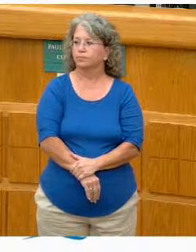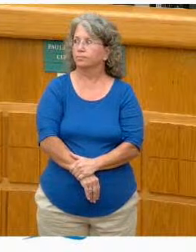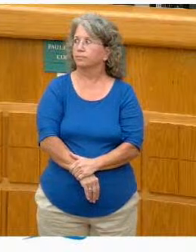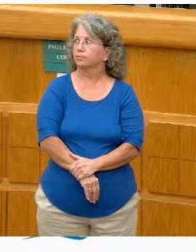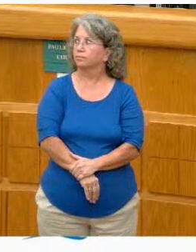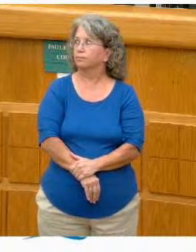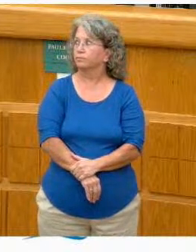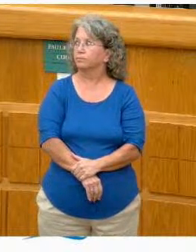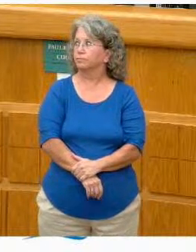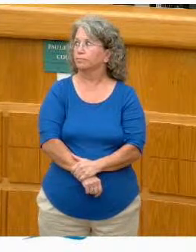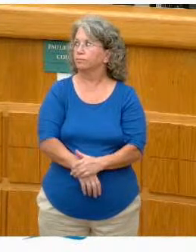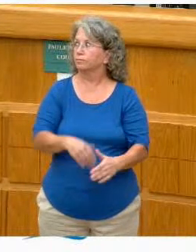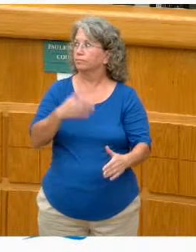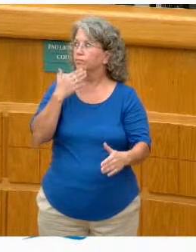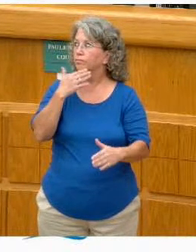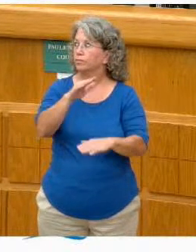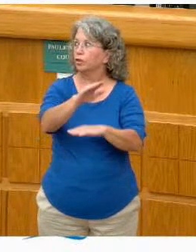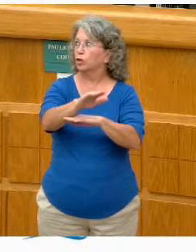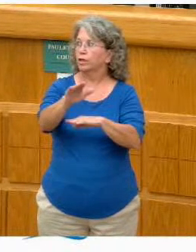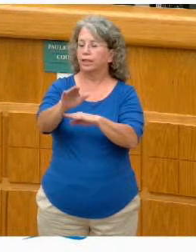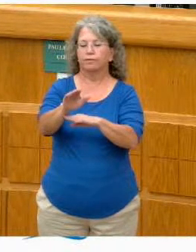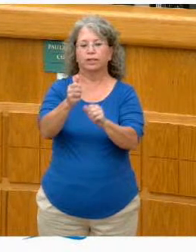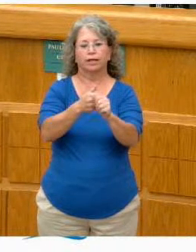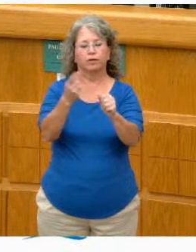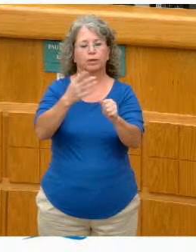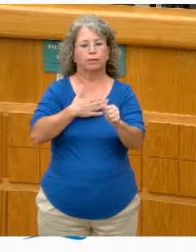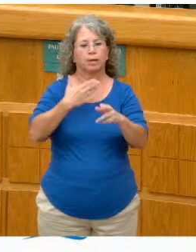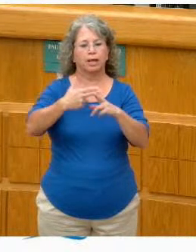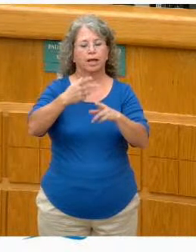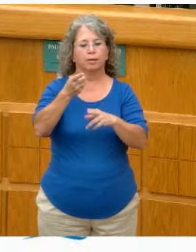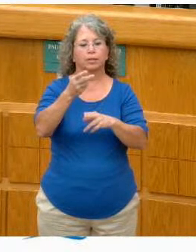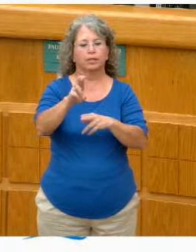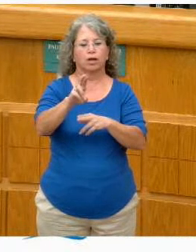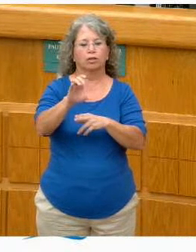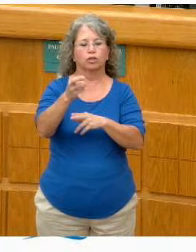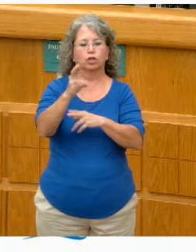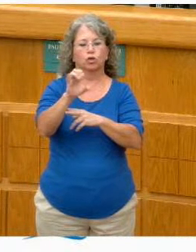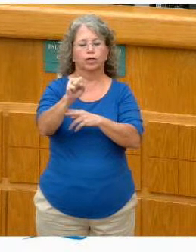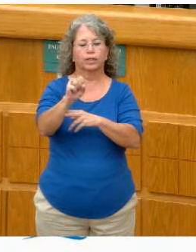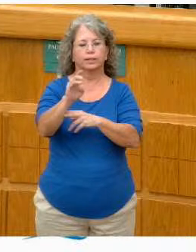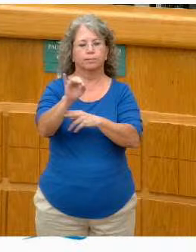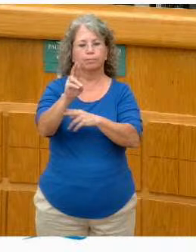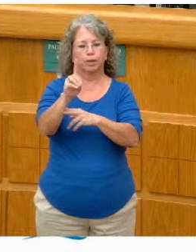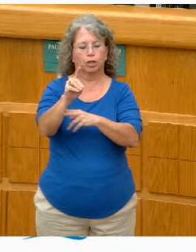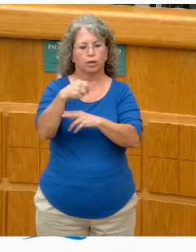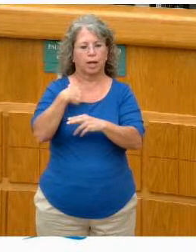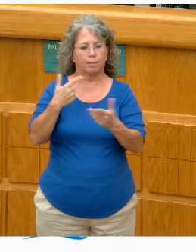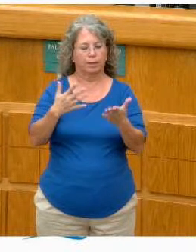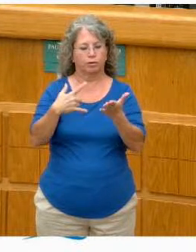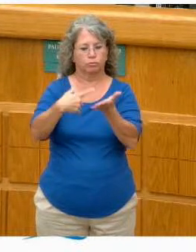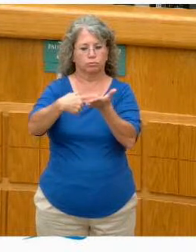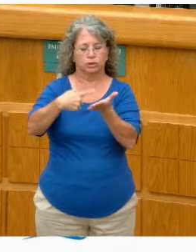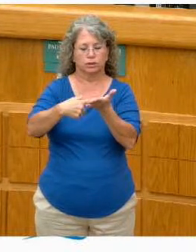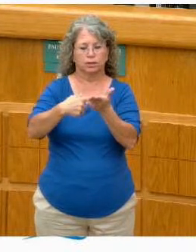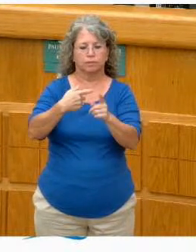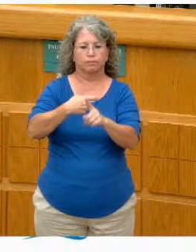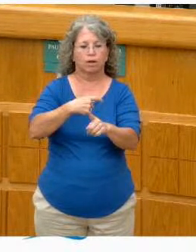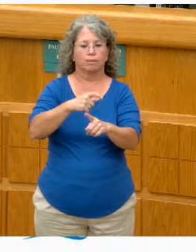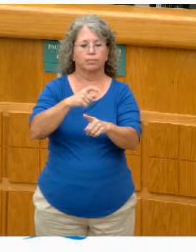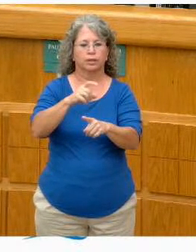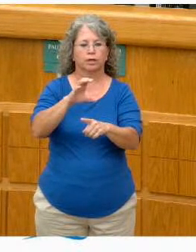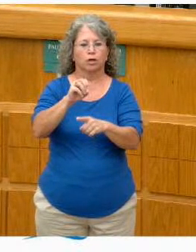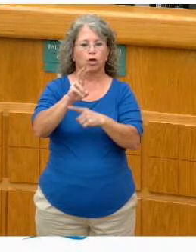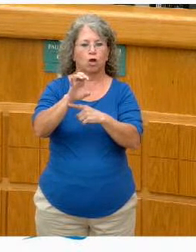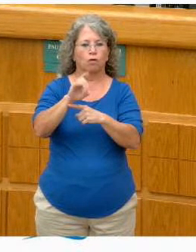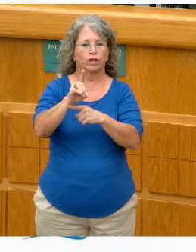Good evening, everybody. My name is Dr. Chris Bird. I'm here to talk to you on behalf of the COVID-19 Task Force for the